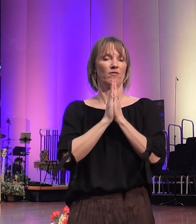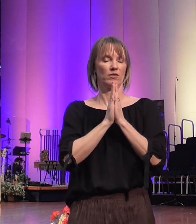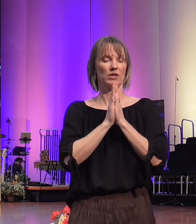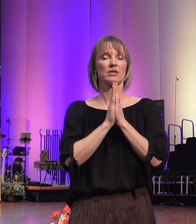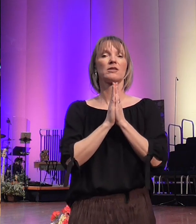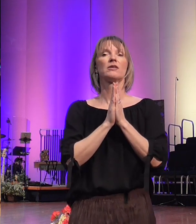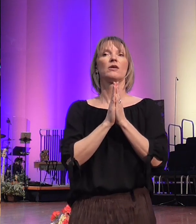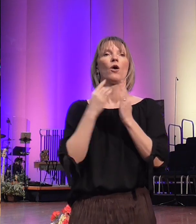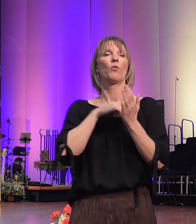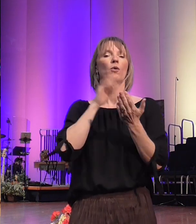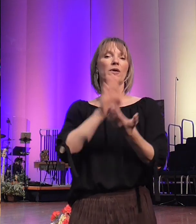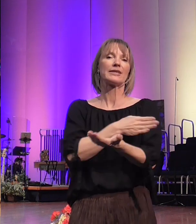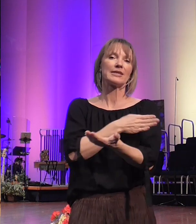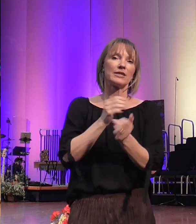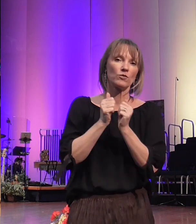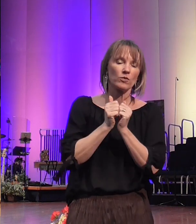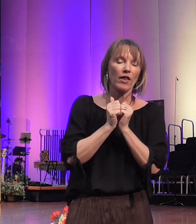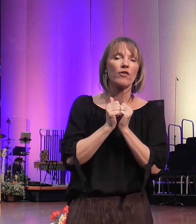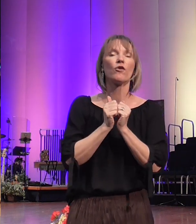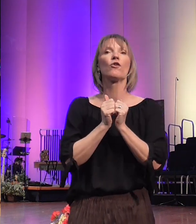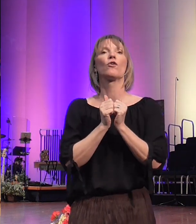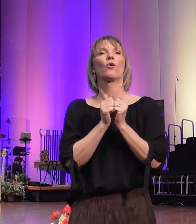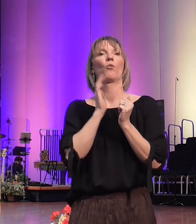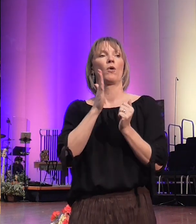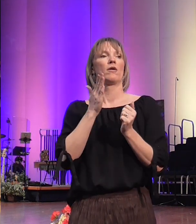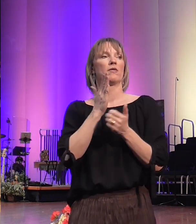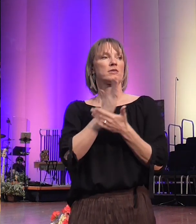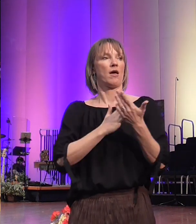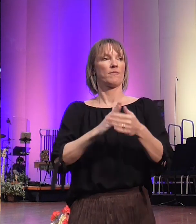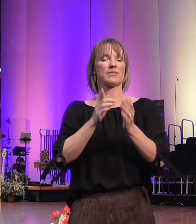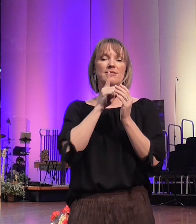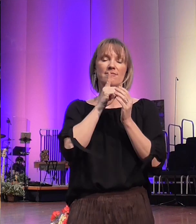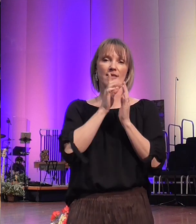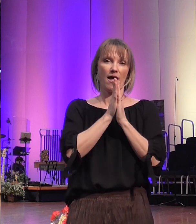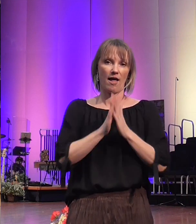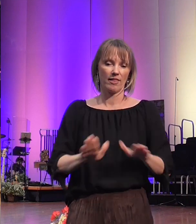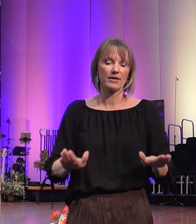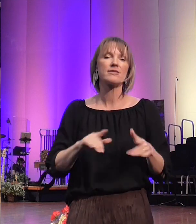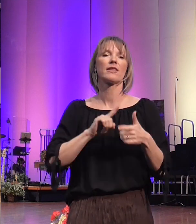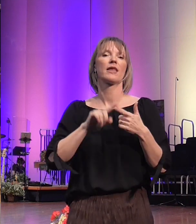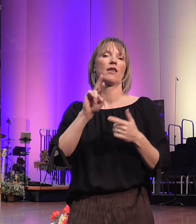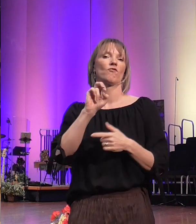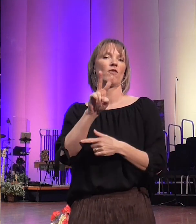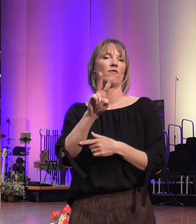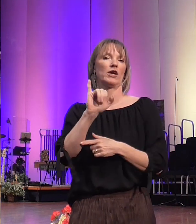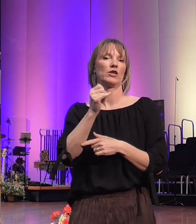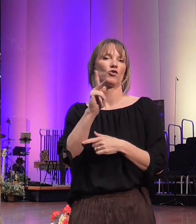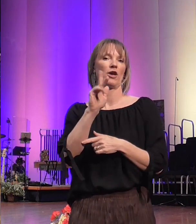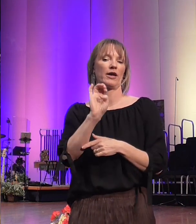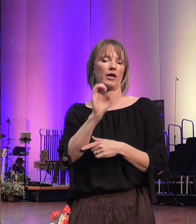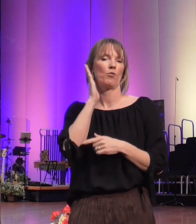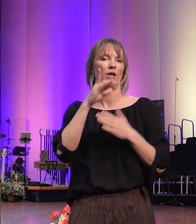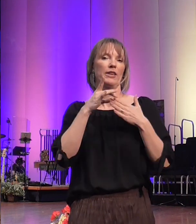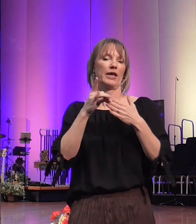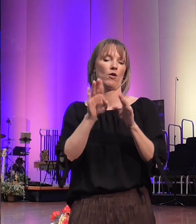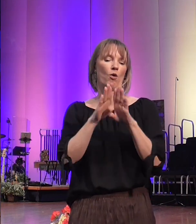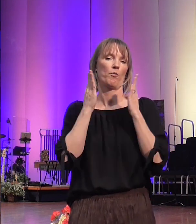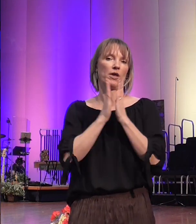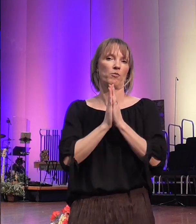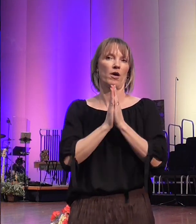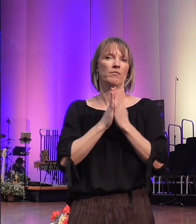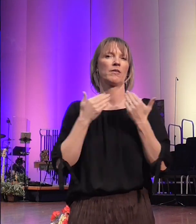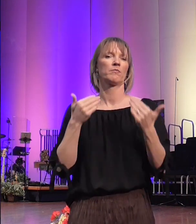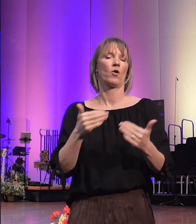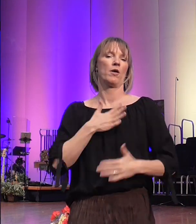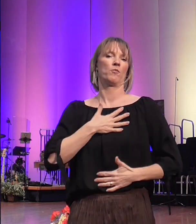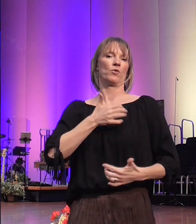to sing together. We're going to have some period of silence, and then Reverend Jackie will lead us in our opening prayer. Let's take a deep breath and let us